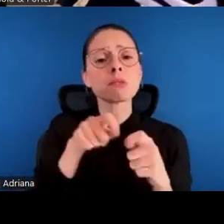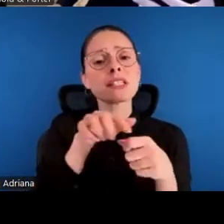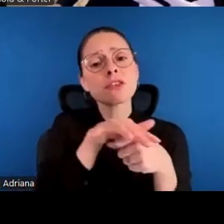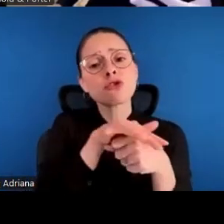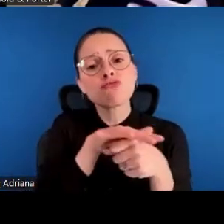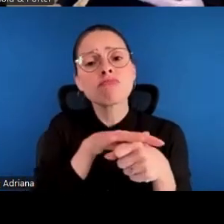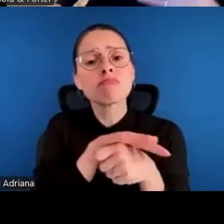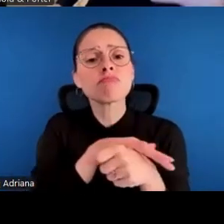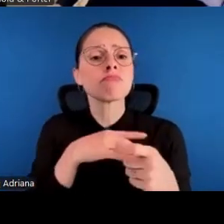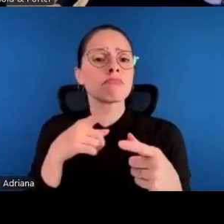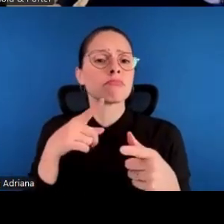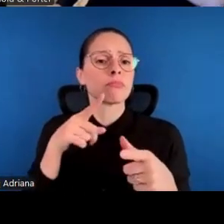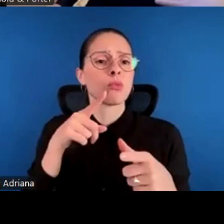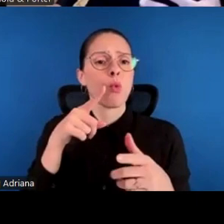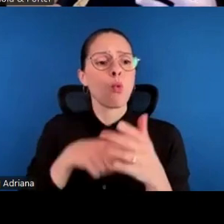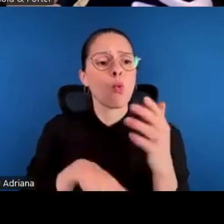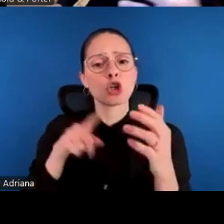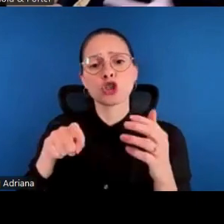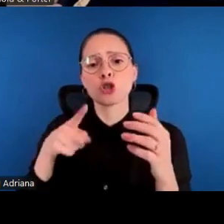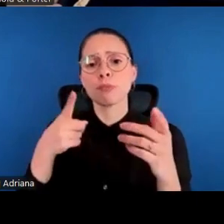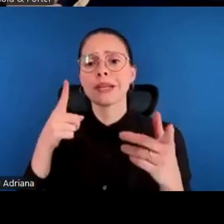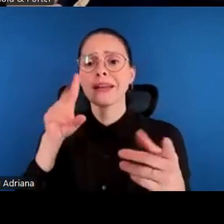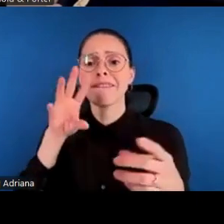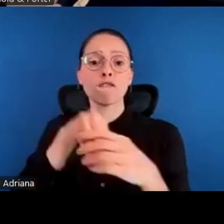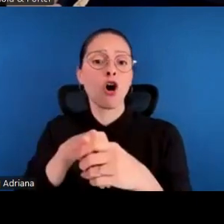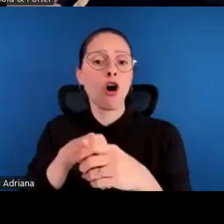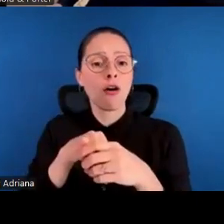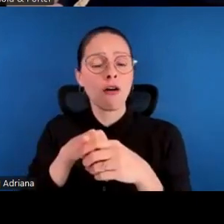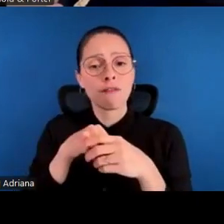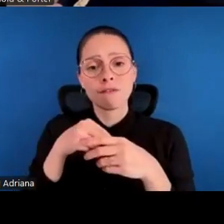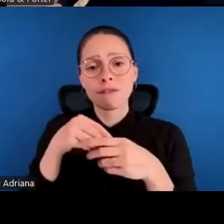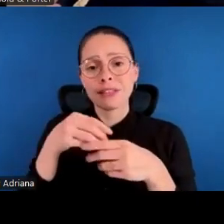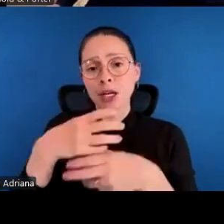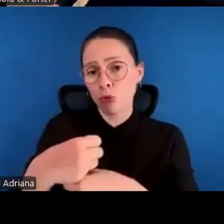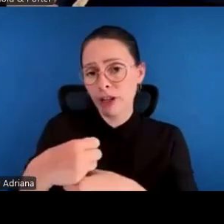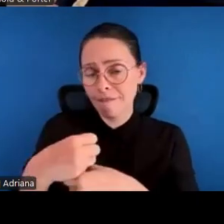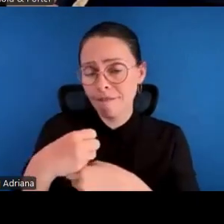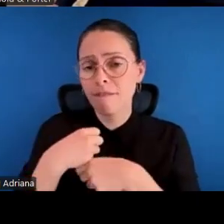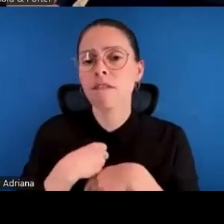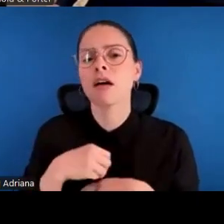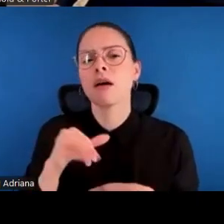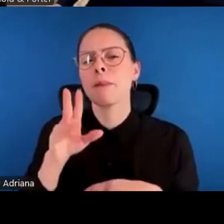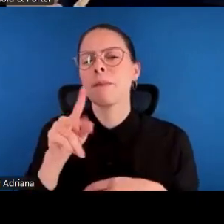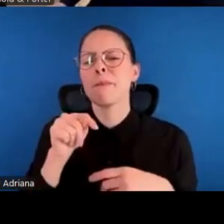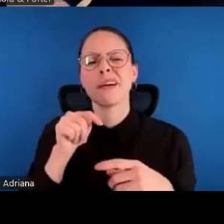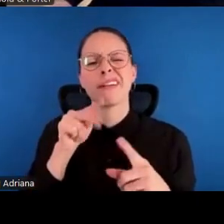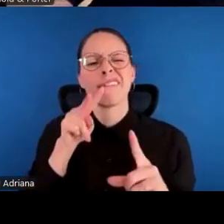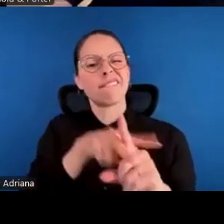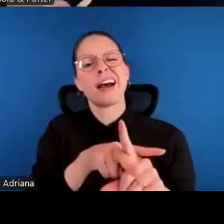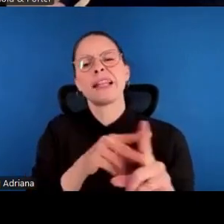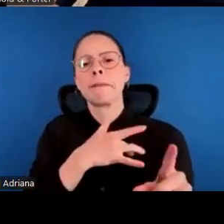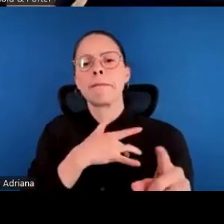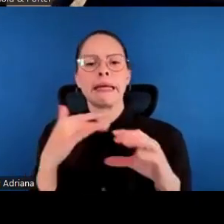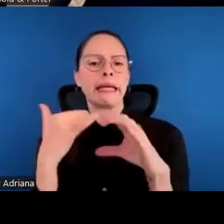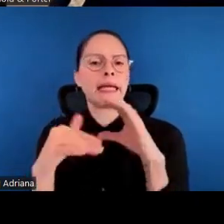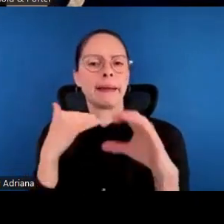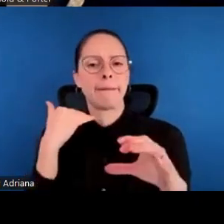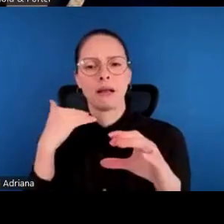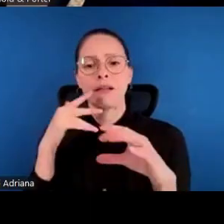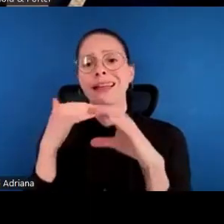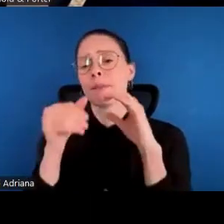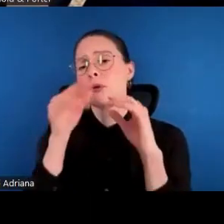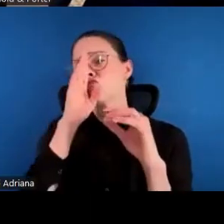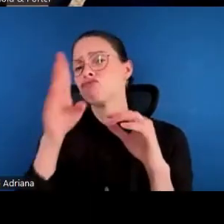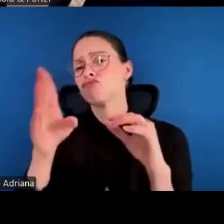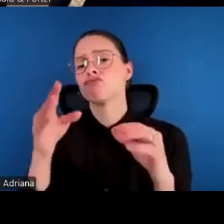be in a brief and who needs to receive it. But filings in these cases are via email. You send them to the judge, you CC